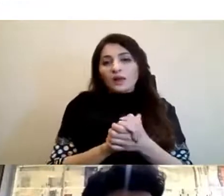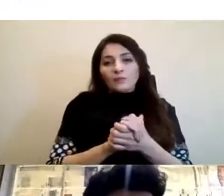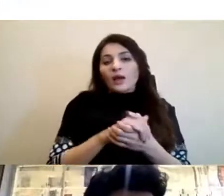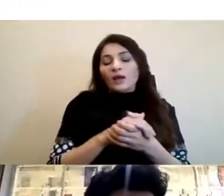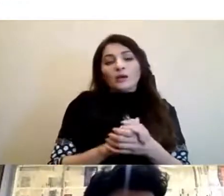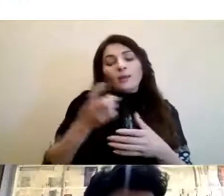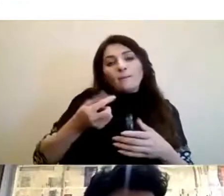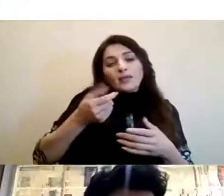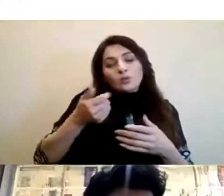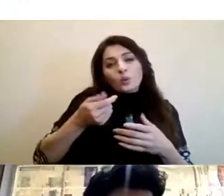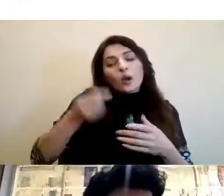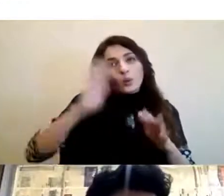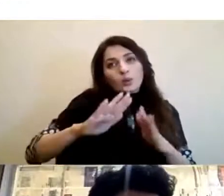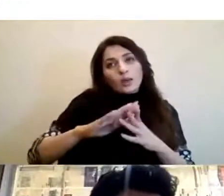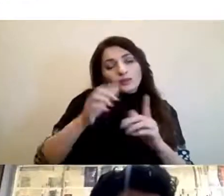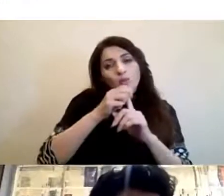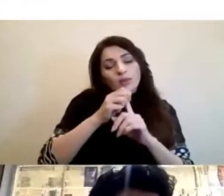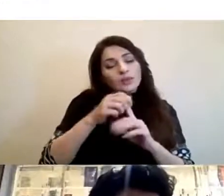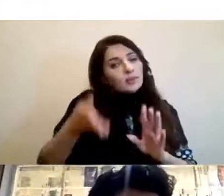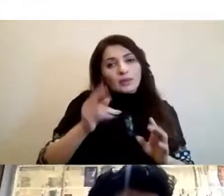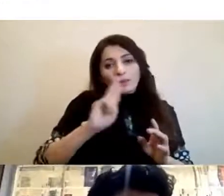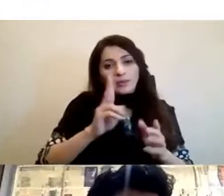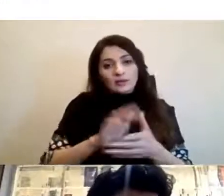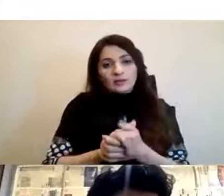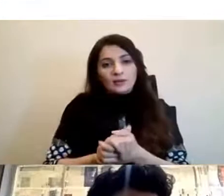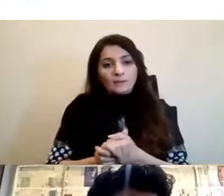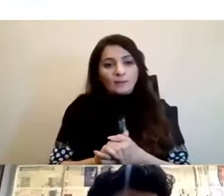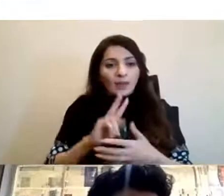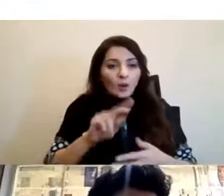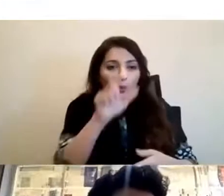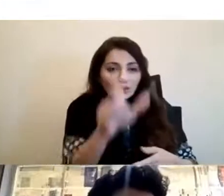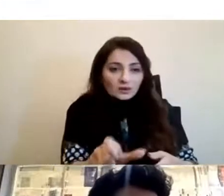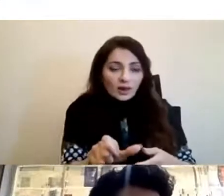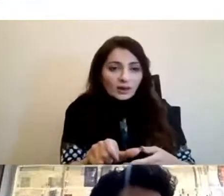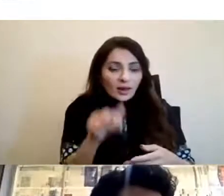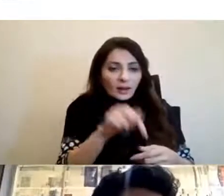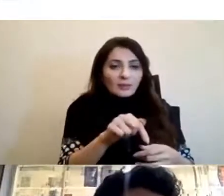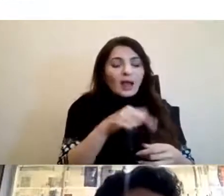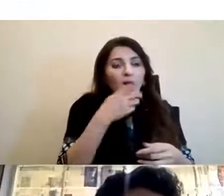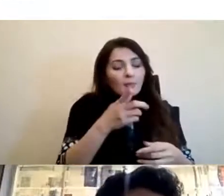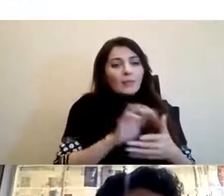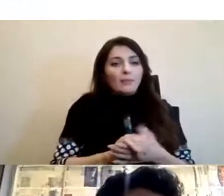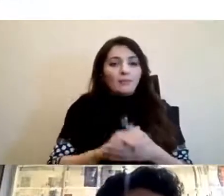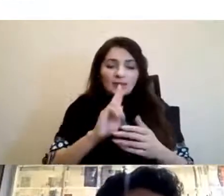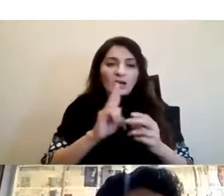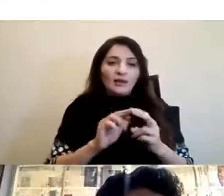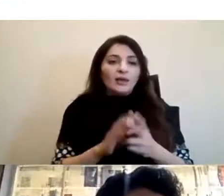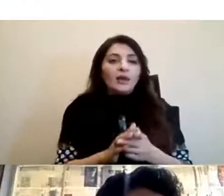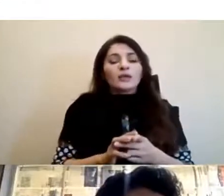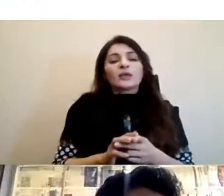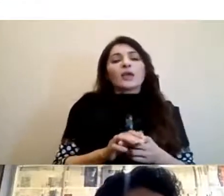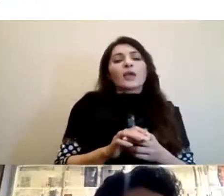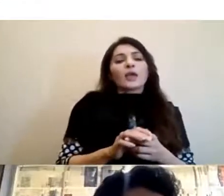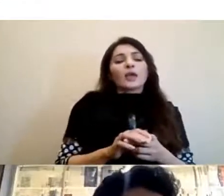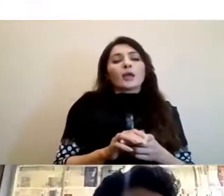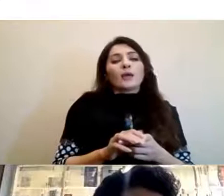and disabilities. Bhaskar, I'd also like to invite you to share your views on some of the main barriers for